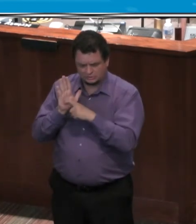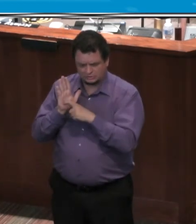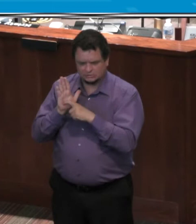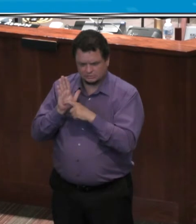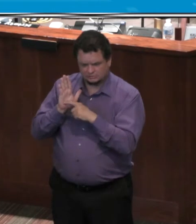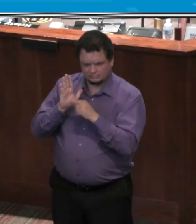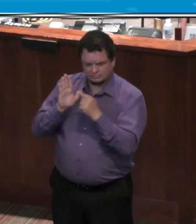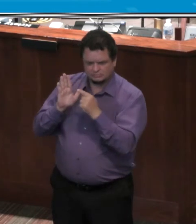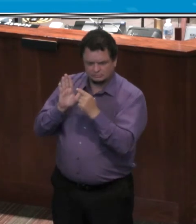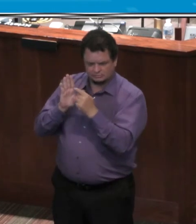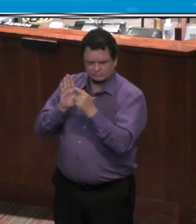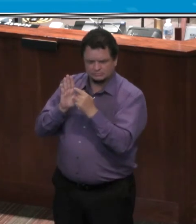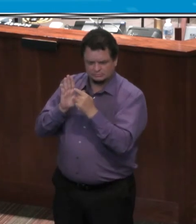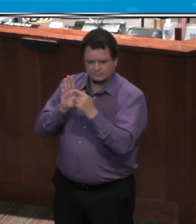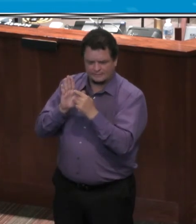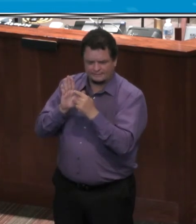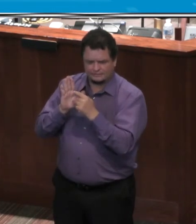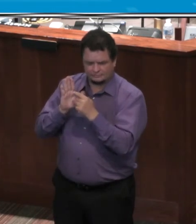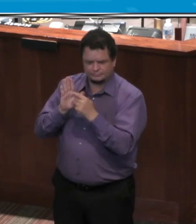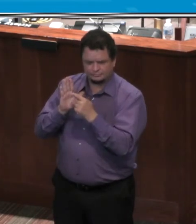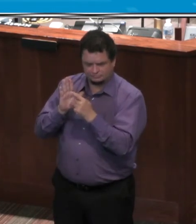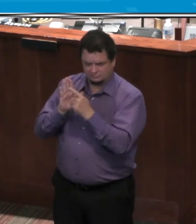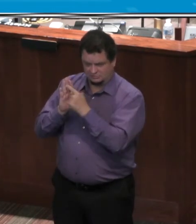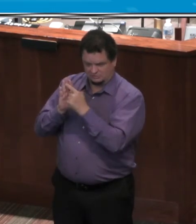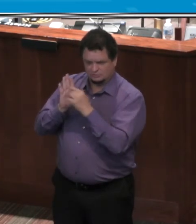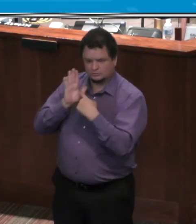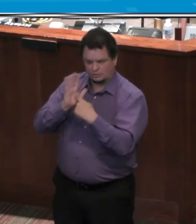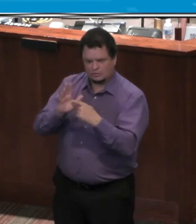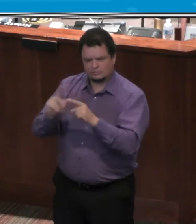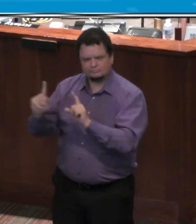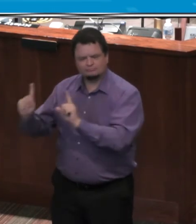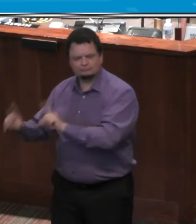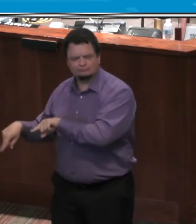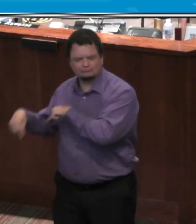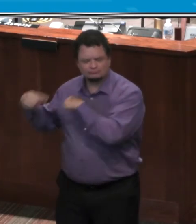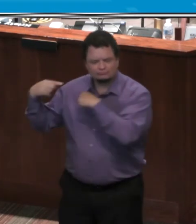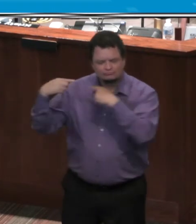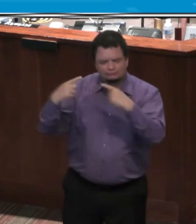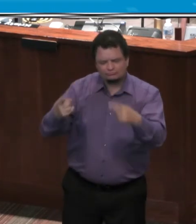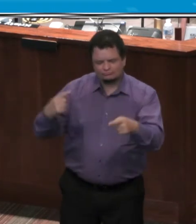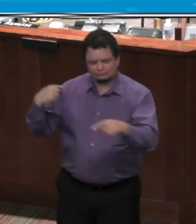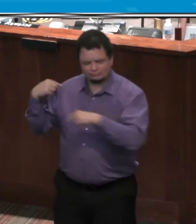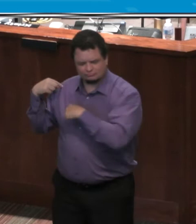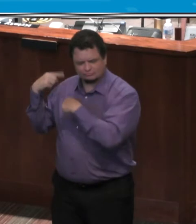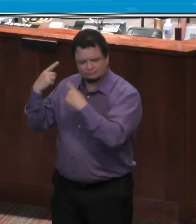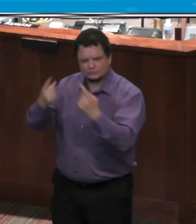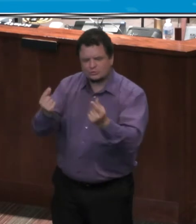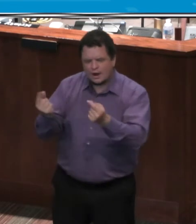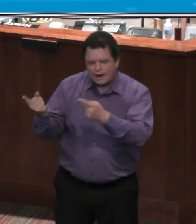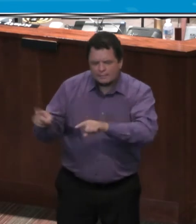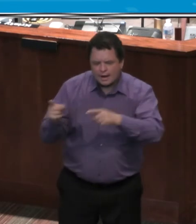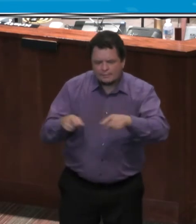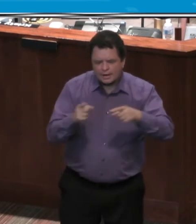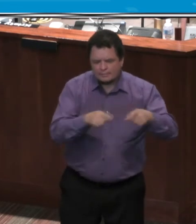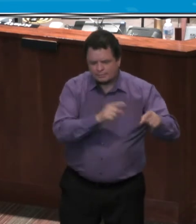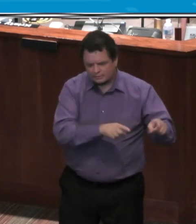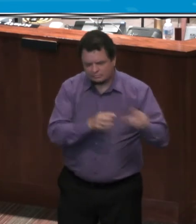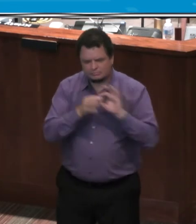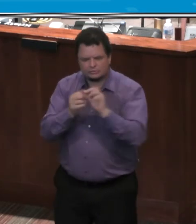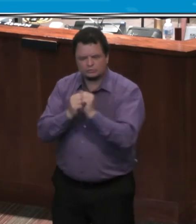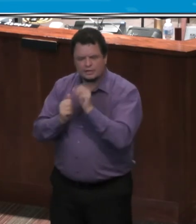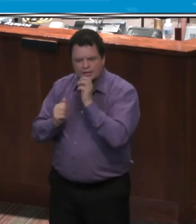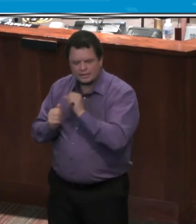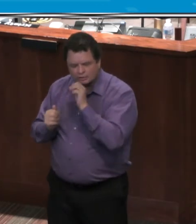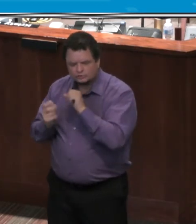you the demographics. So again, you have age, you have ethnicity, and you have race. So for instance, you can explore over time